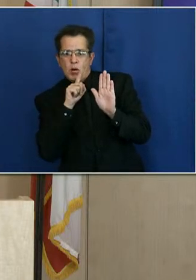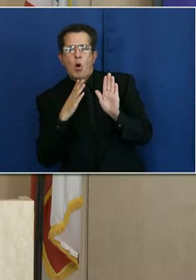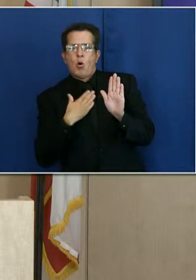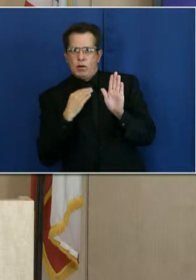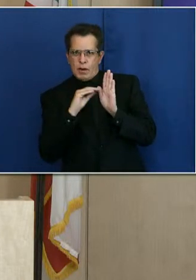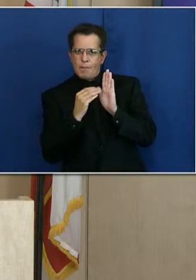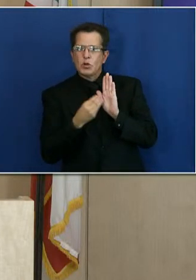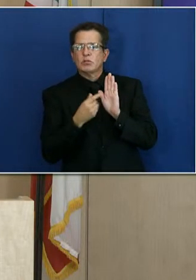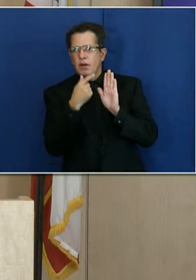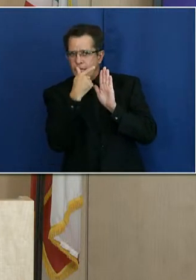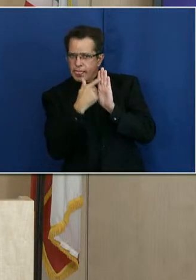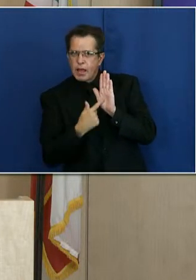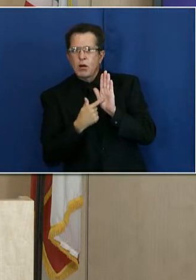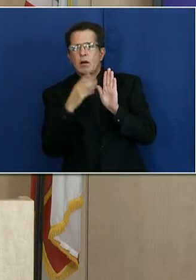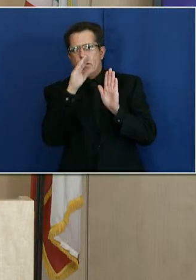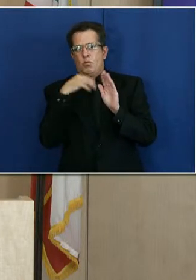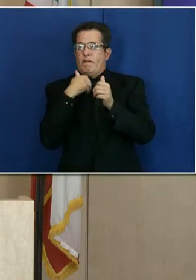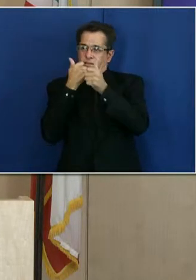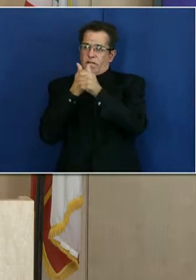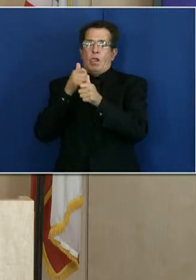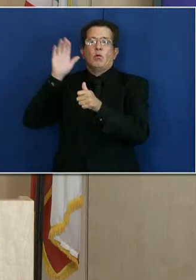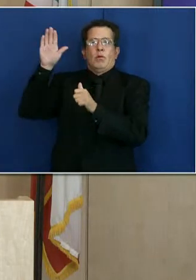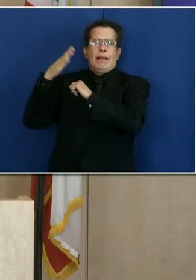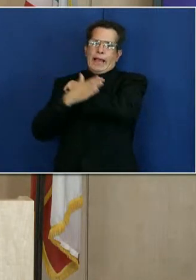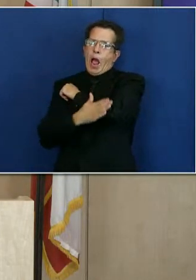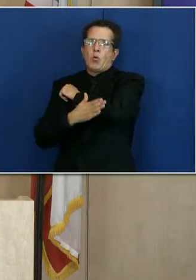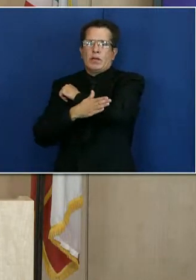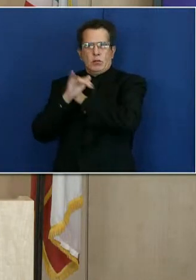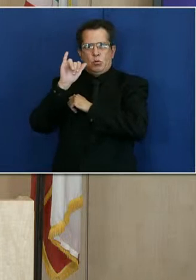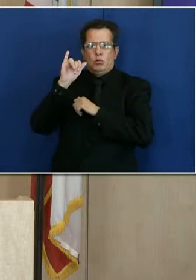we've been working collaboratively with the county to report our numbers as well.